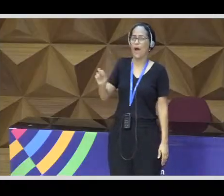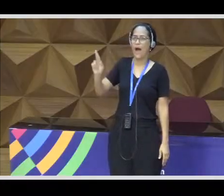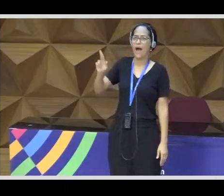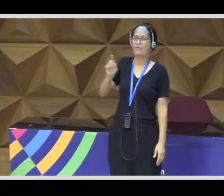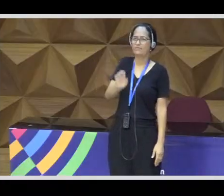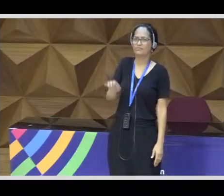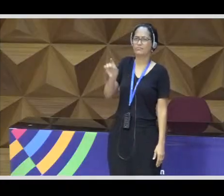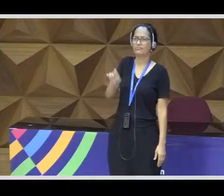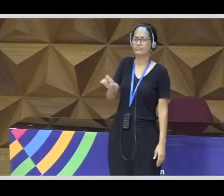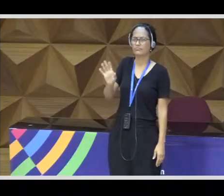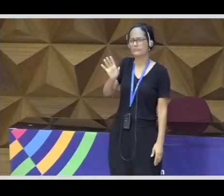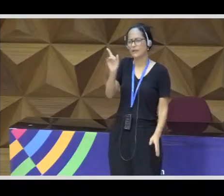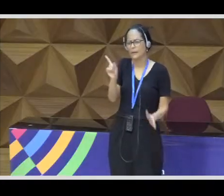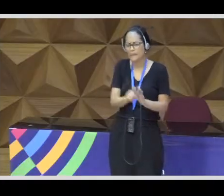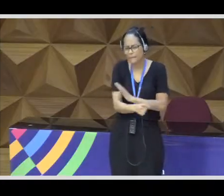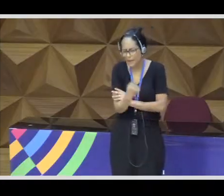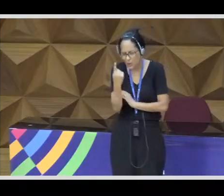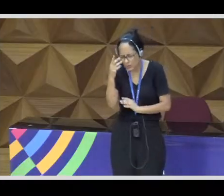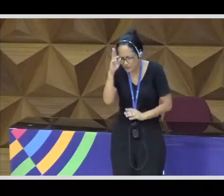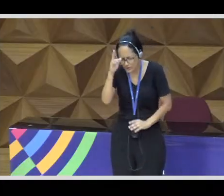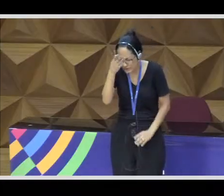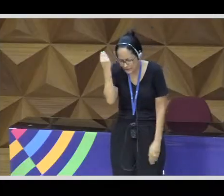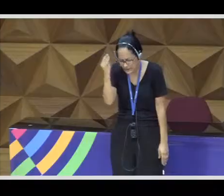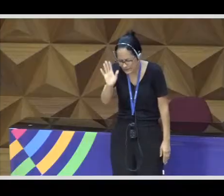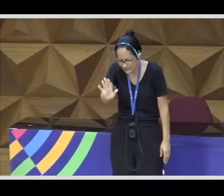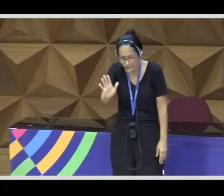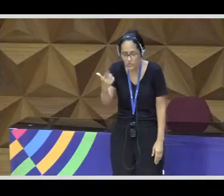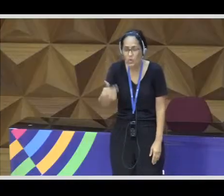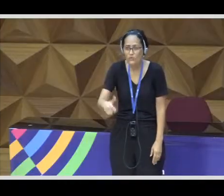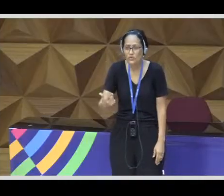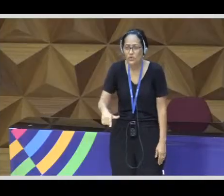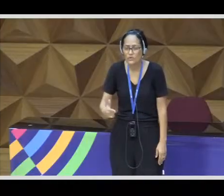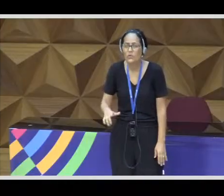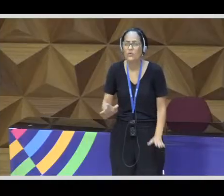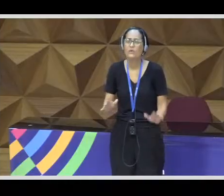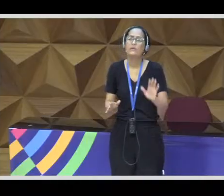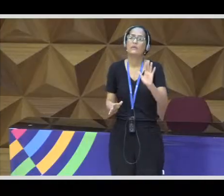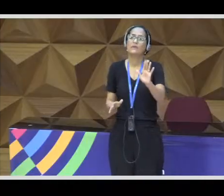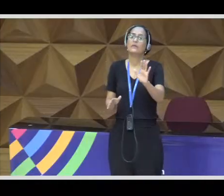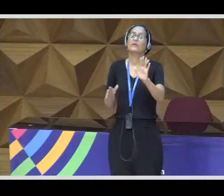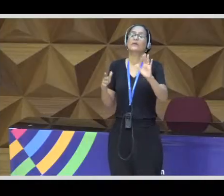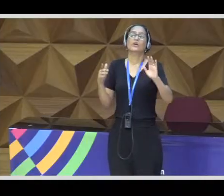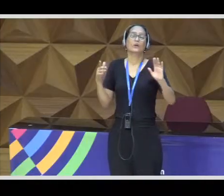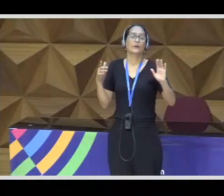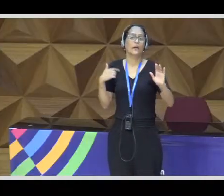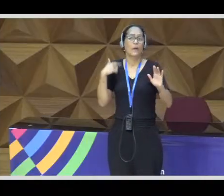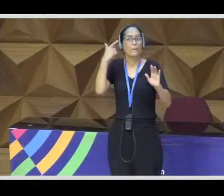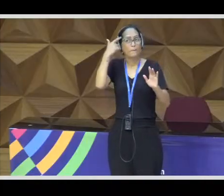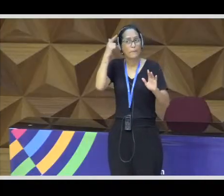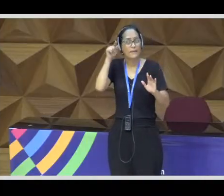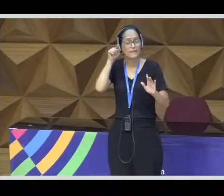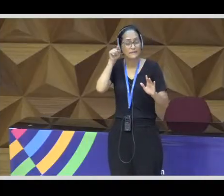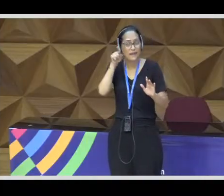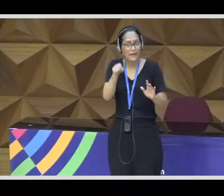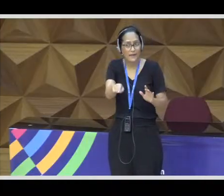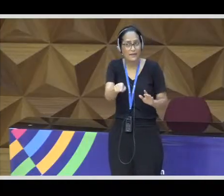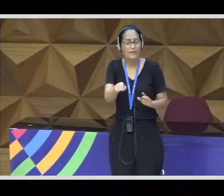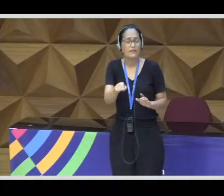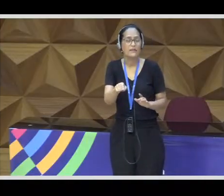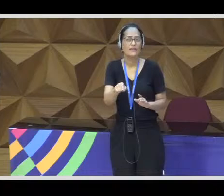Work is very broad. So yeah. Did you do some slicing? So for work, we were thinking about screen-based